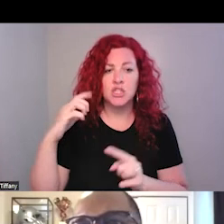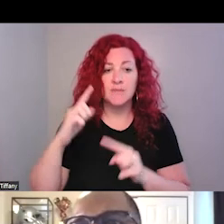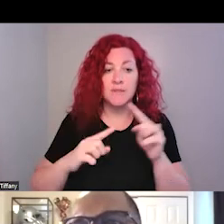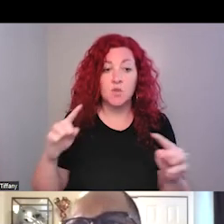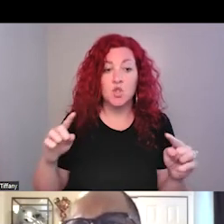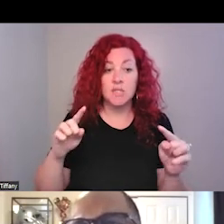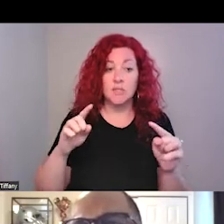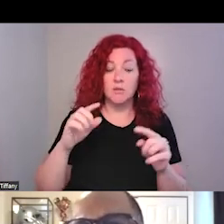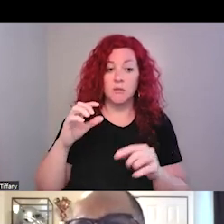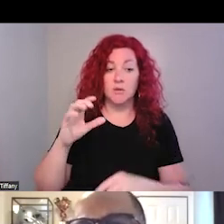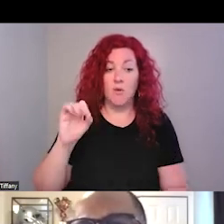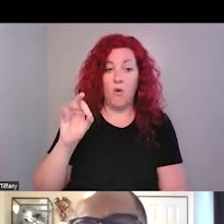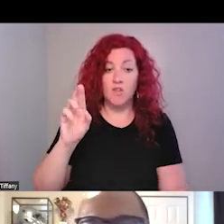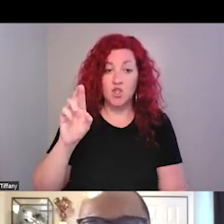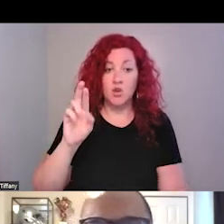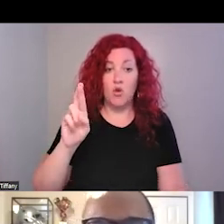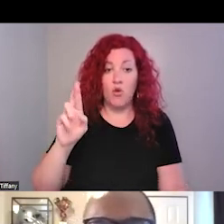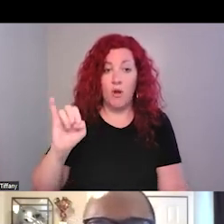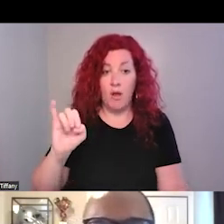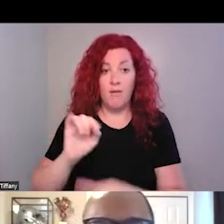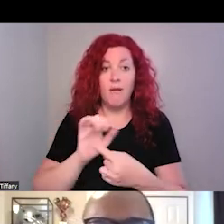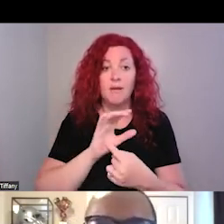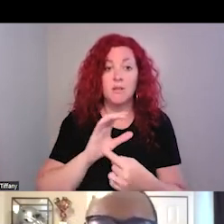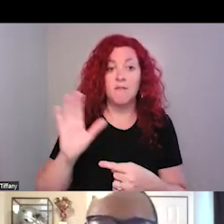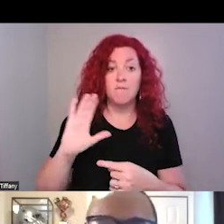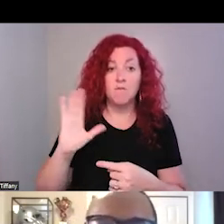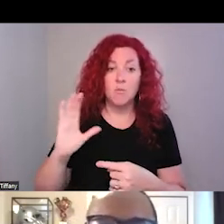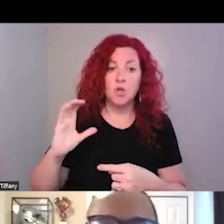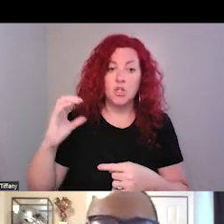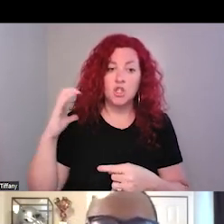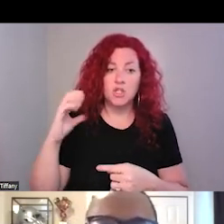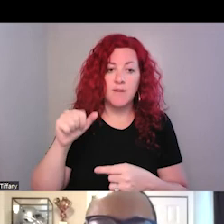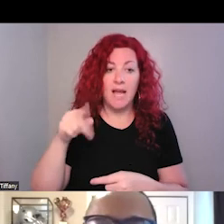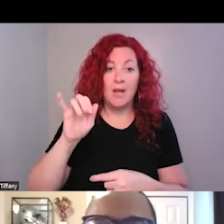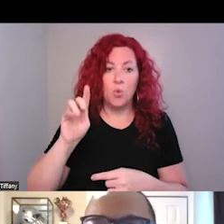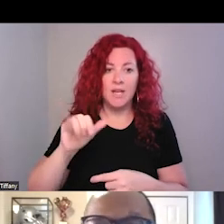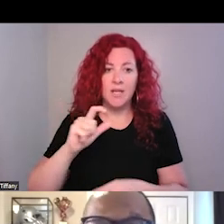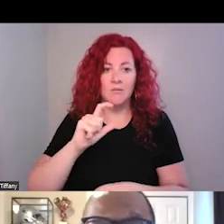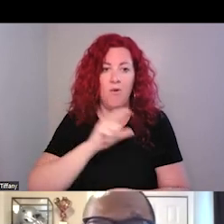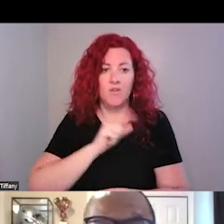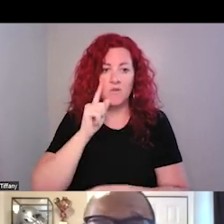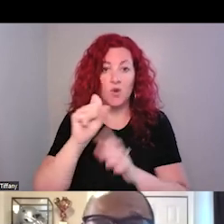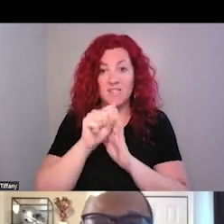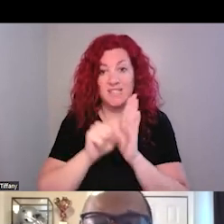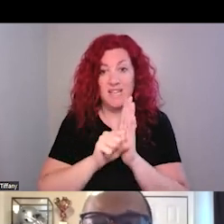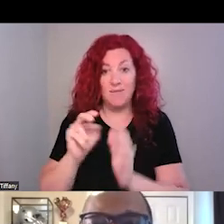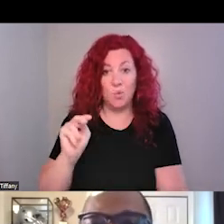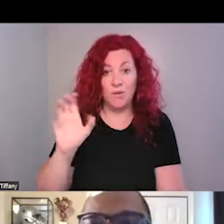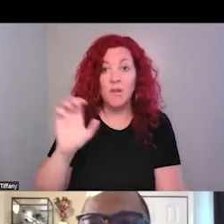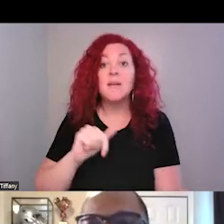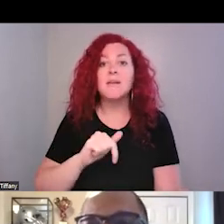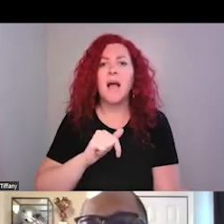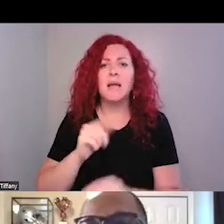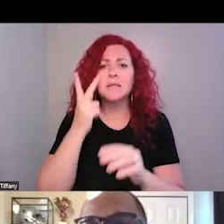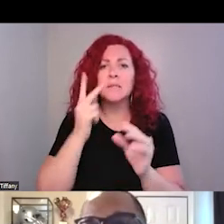and a former chief health equity officer for the state of North Carolina, one of the things that I've seen all too clearly is that when we talk